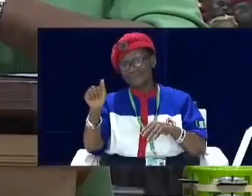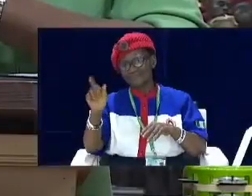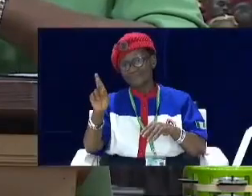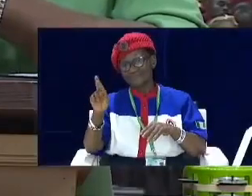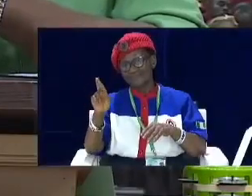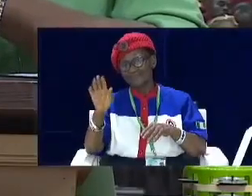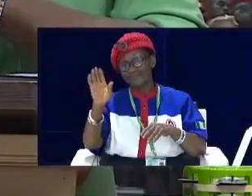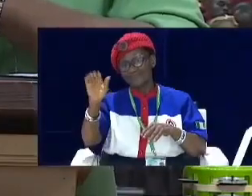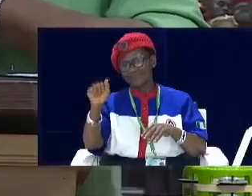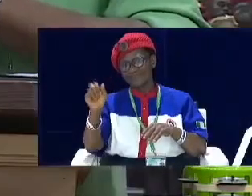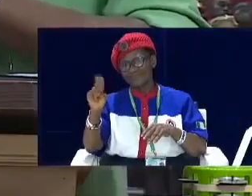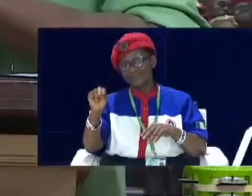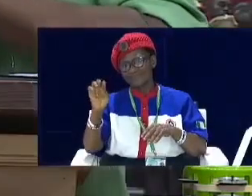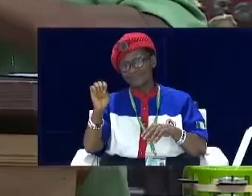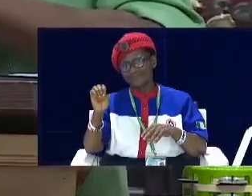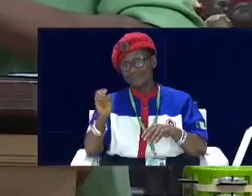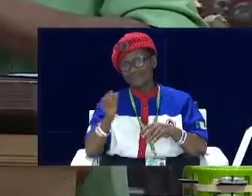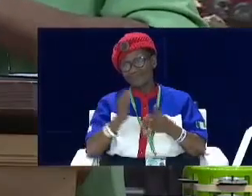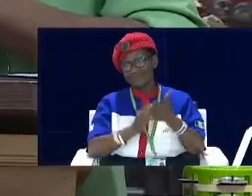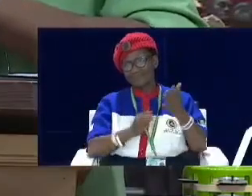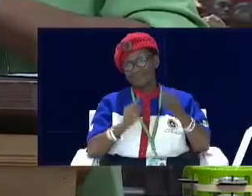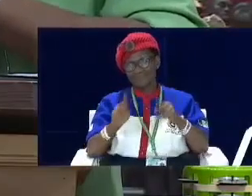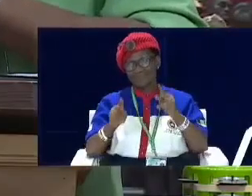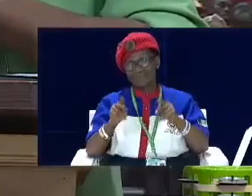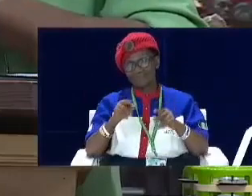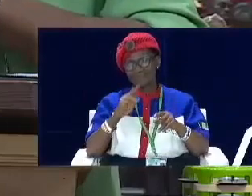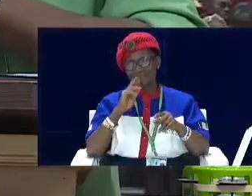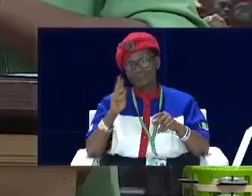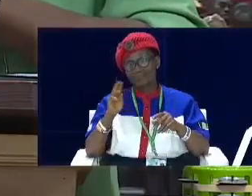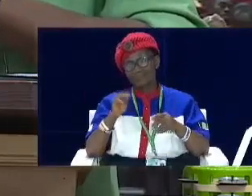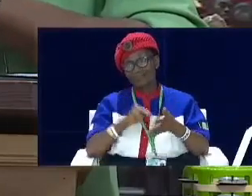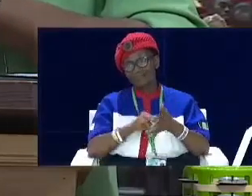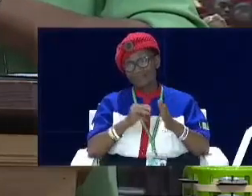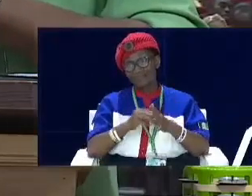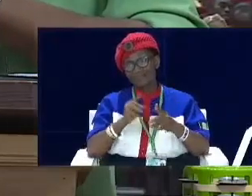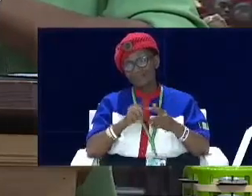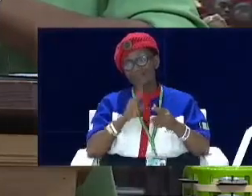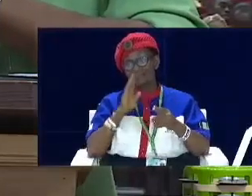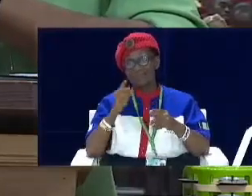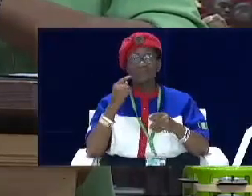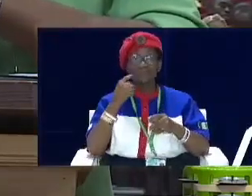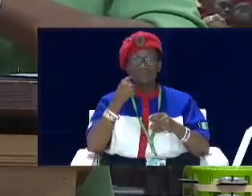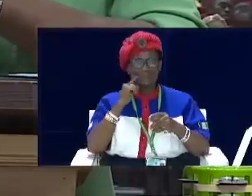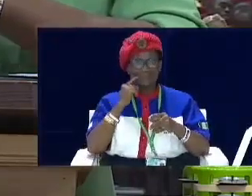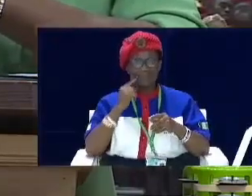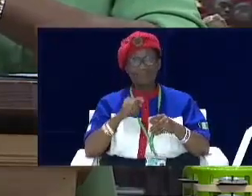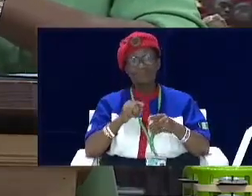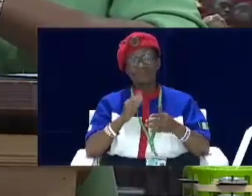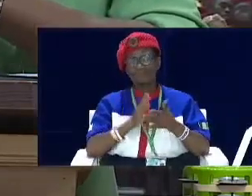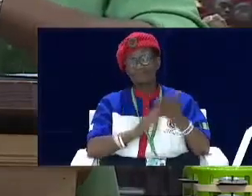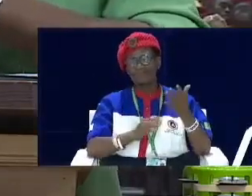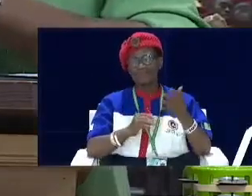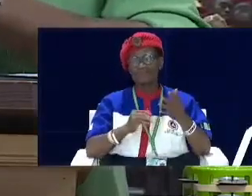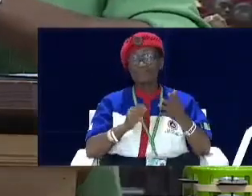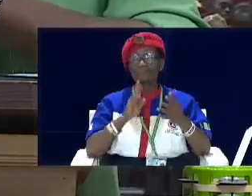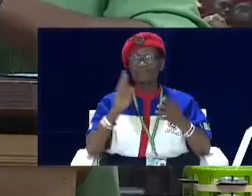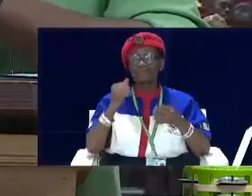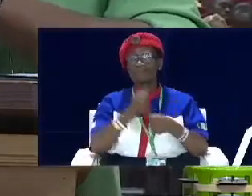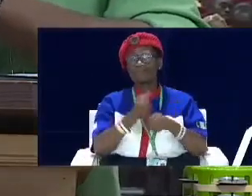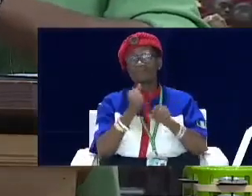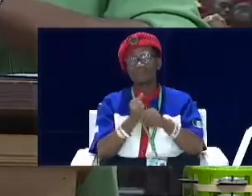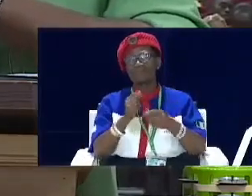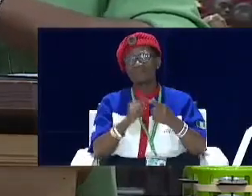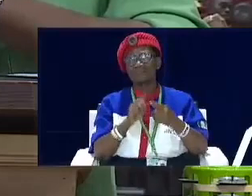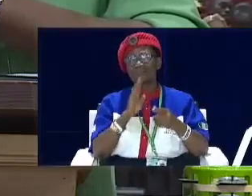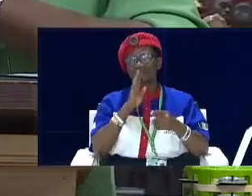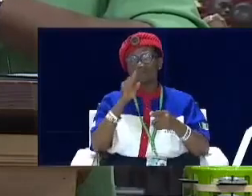Some people are made to be bitter. Awon kan be to je pe ikoro laye won wa fun. Some are made to be sweet. Awon kan be to